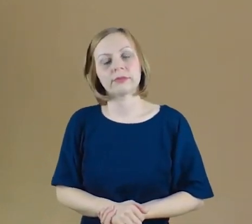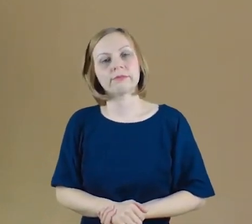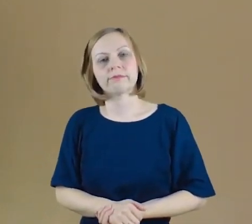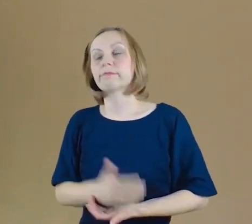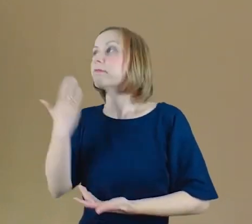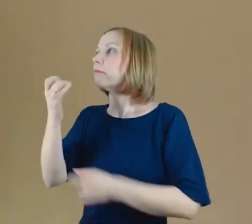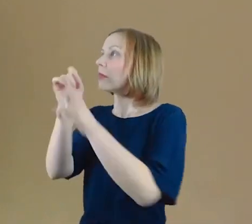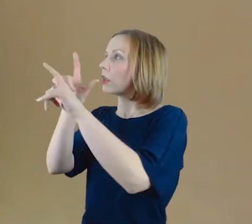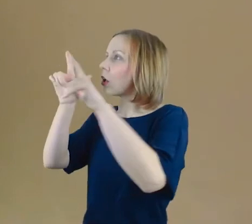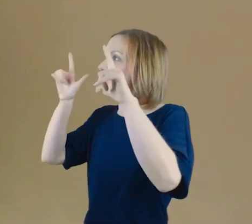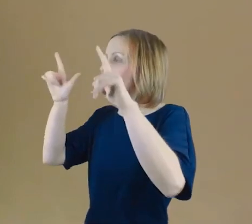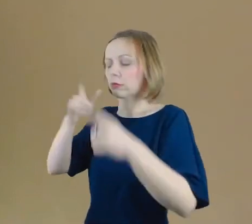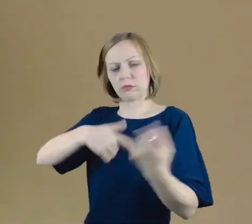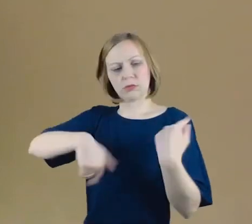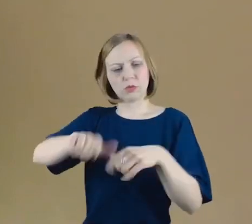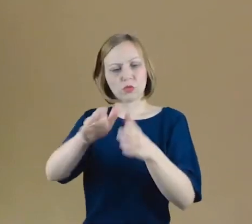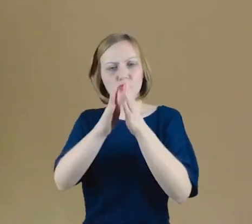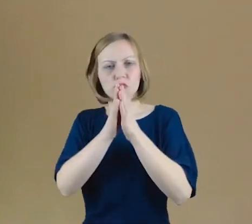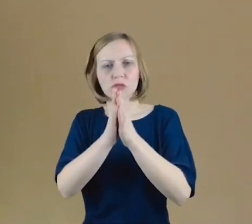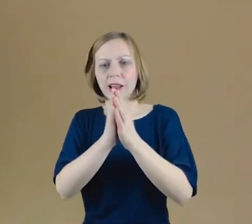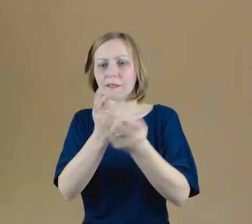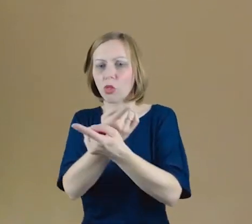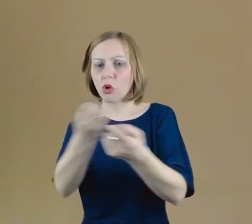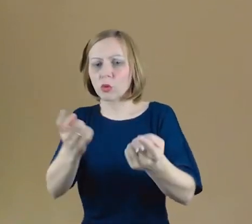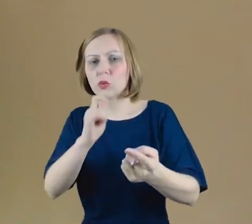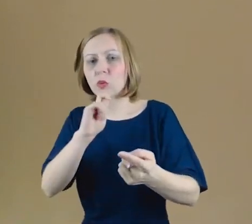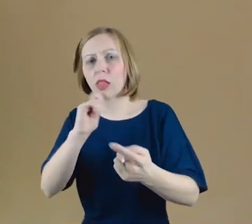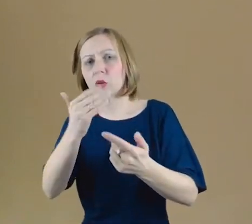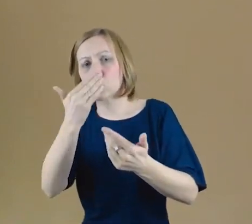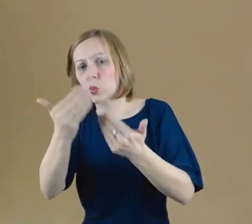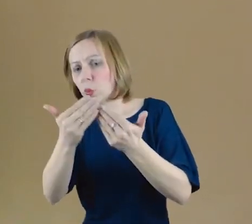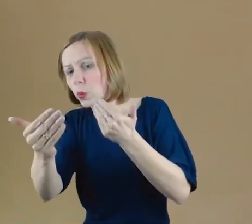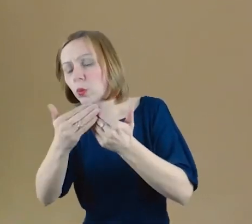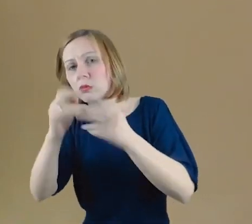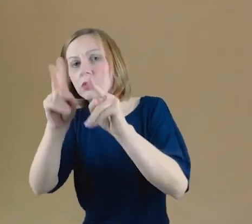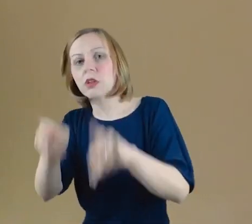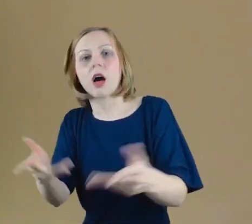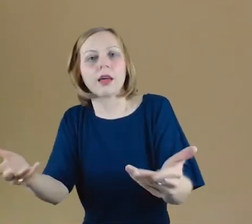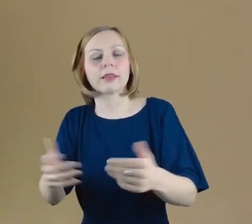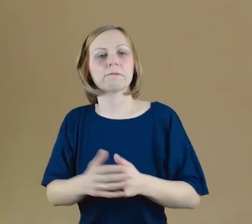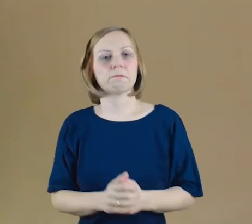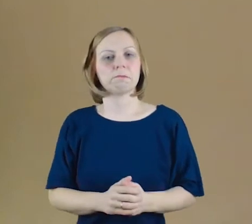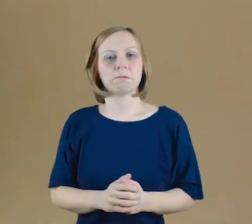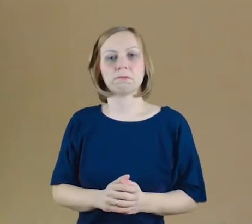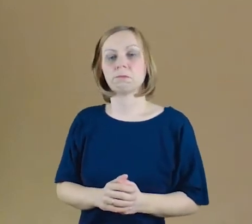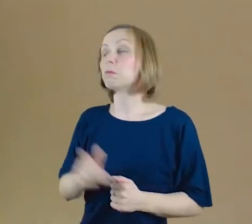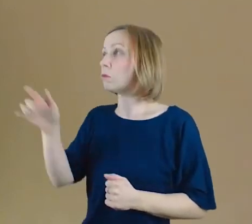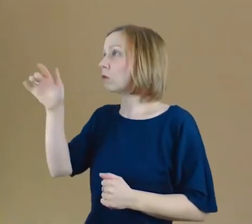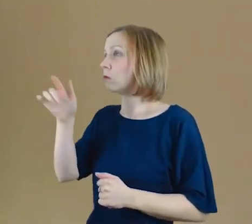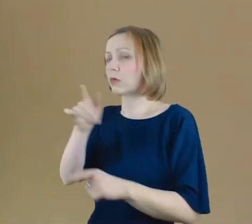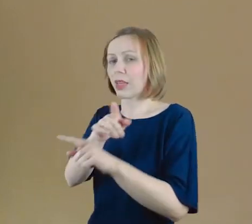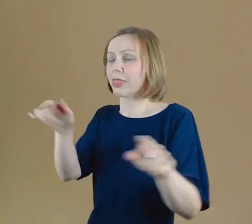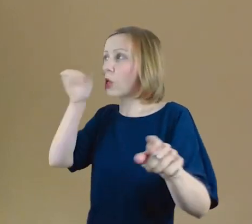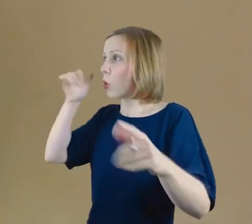Dear Lord, we pray for people who are living their last weeks and days of life on earth. May they know that you are with